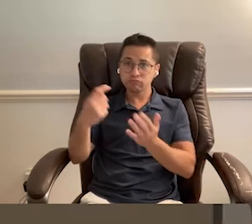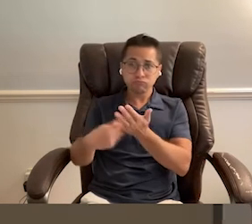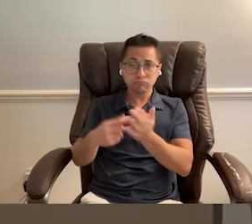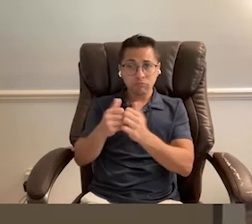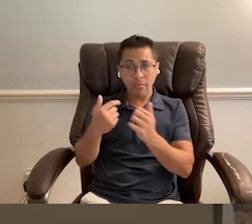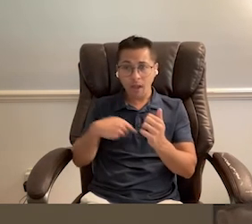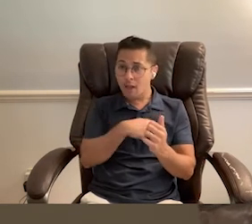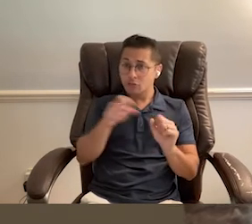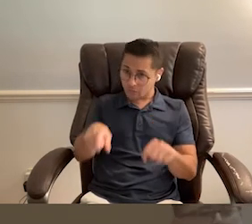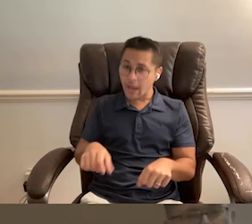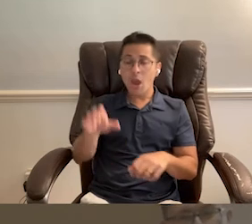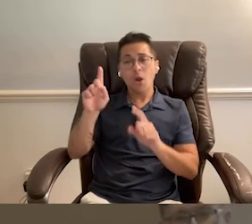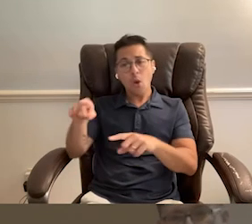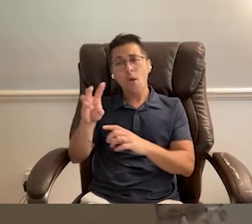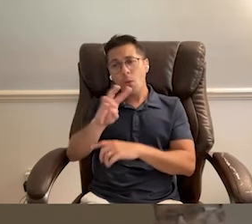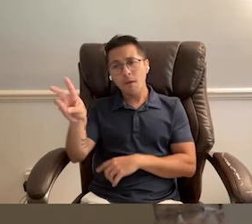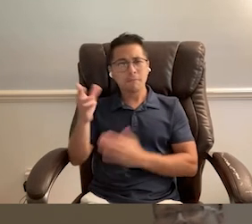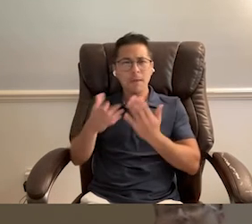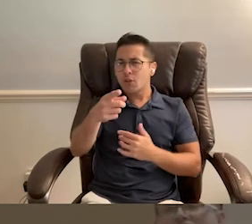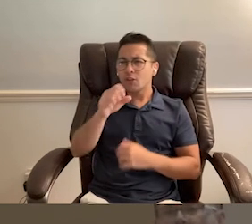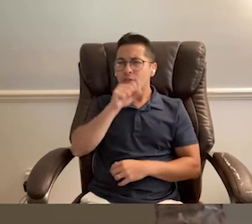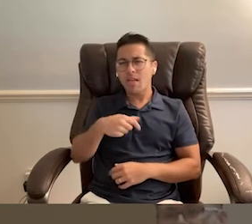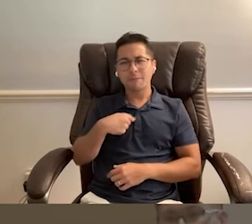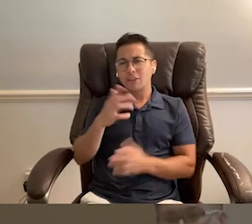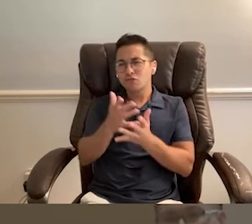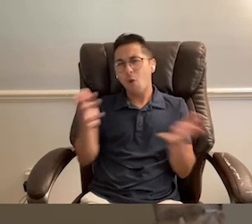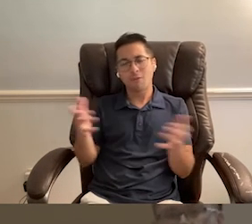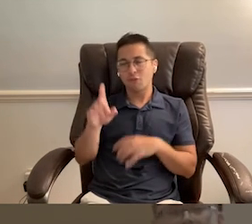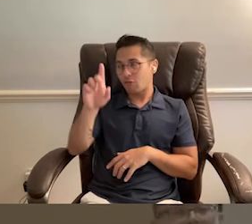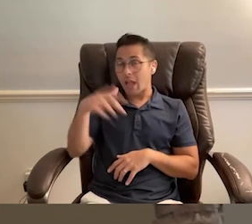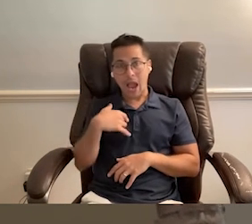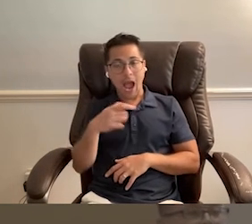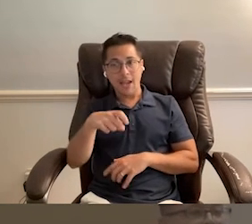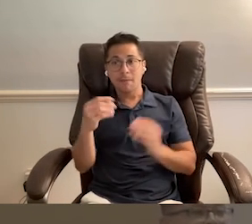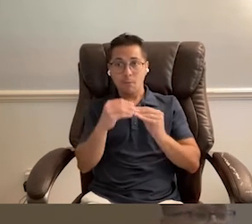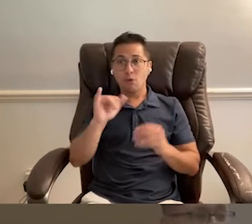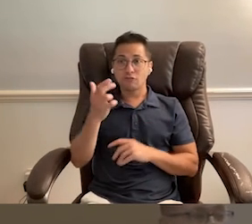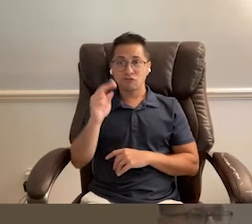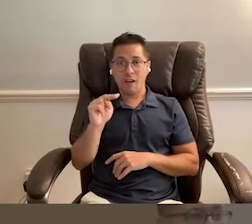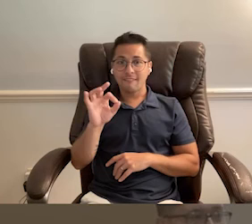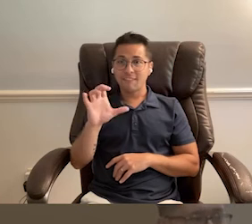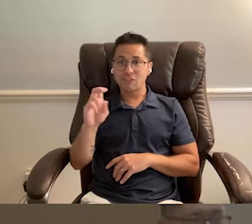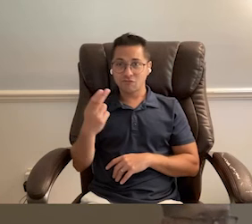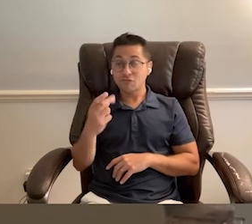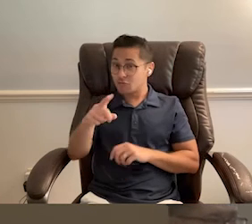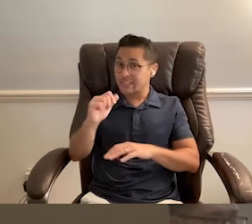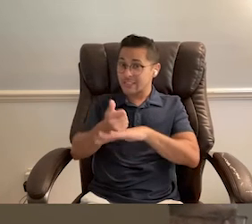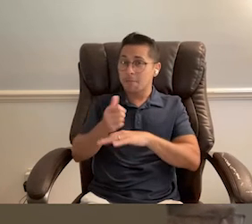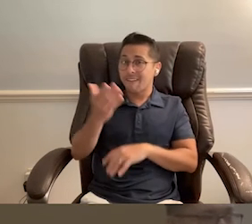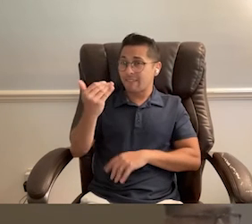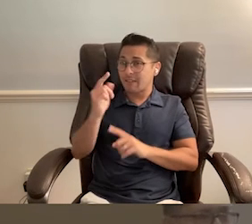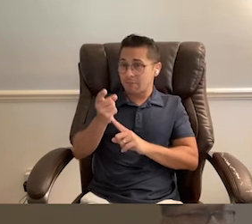website. Maybe you love me so much, you're like, I need more John Finch. You can actually book up a 15-minute